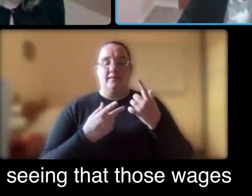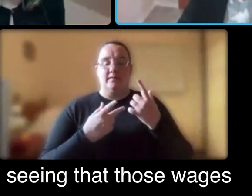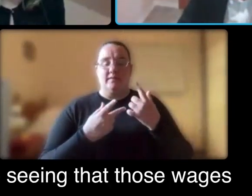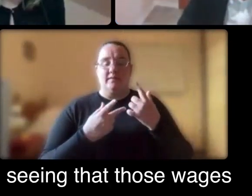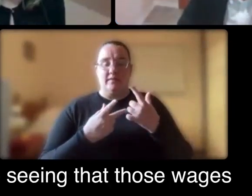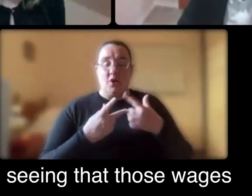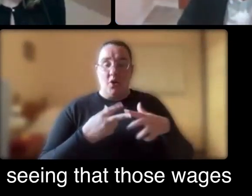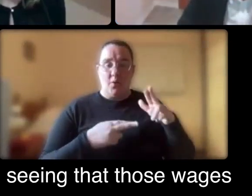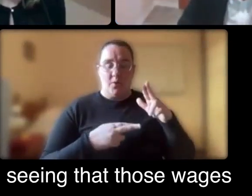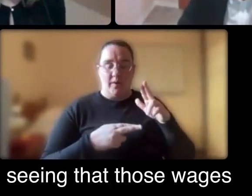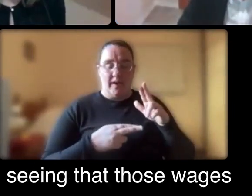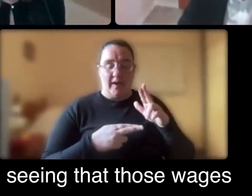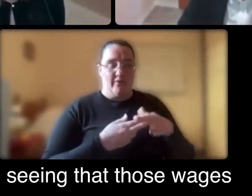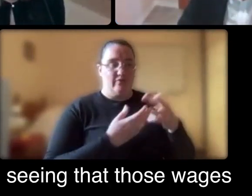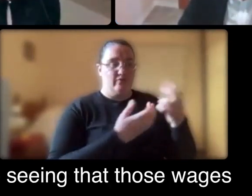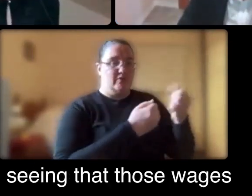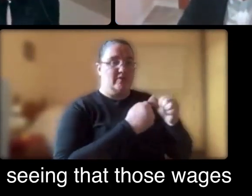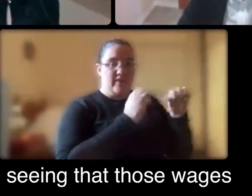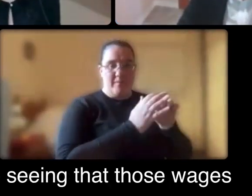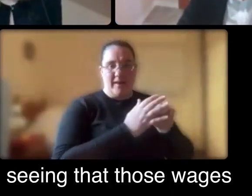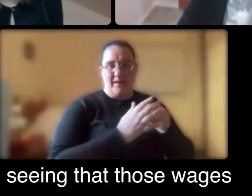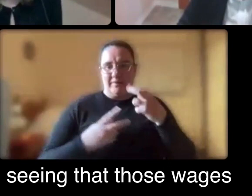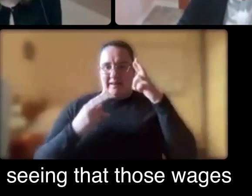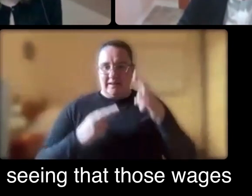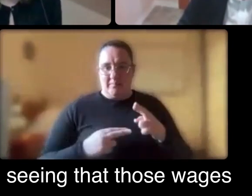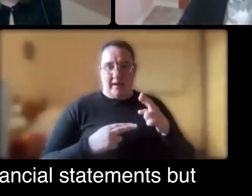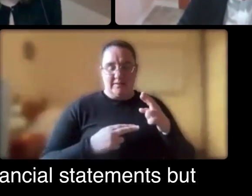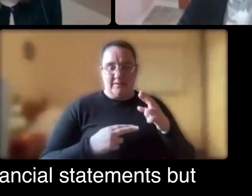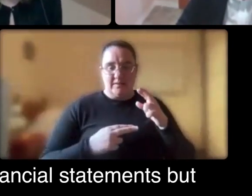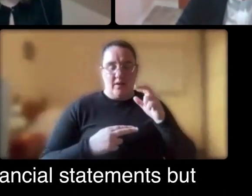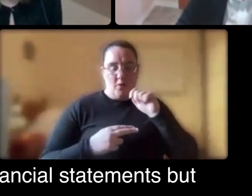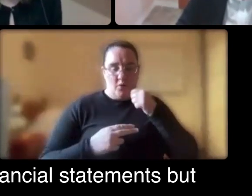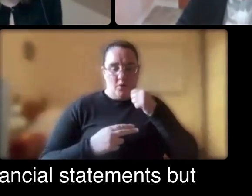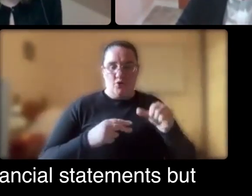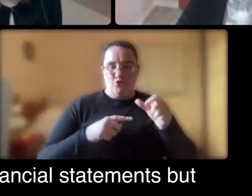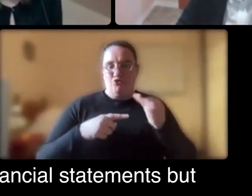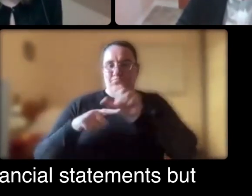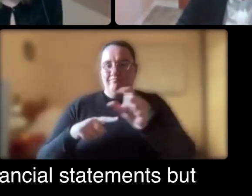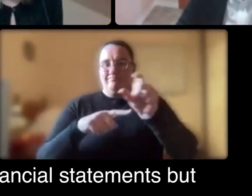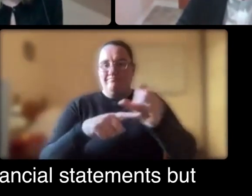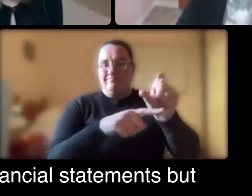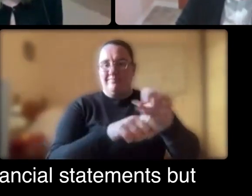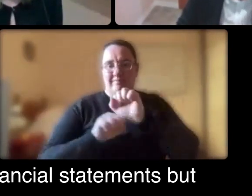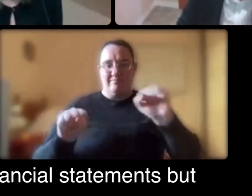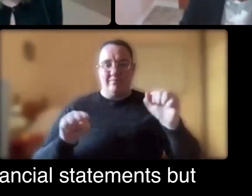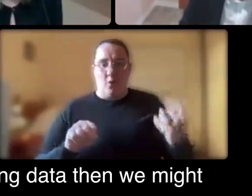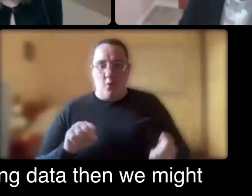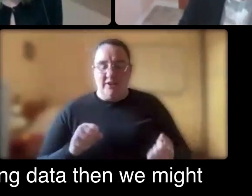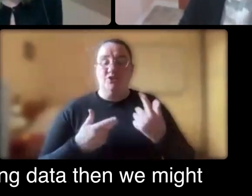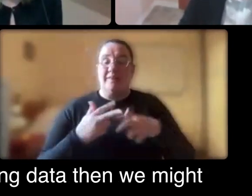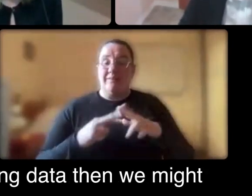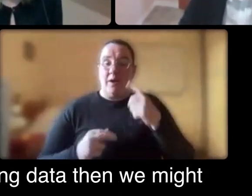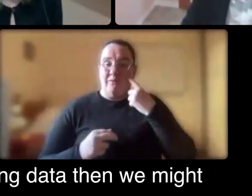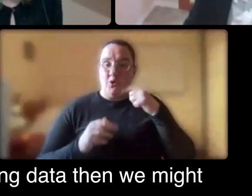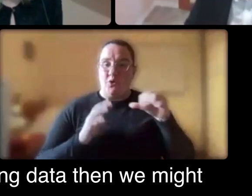towards the wage increase. And if we are seeing that those wages aren't going up in the financial statements, then but the